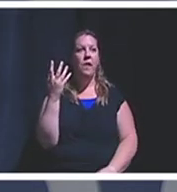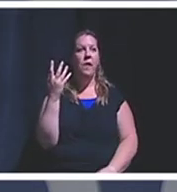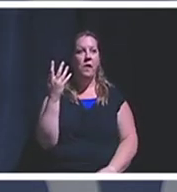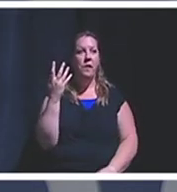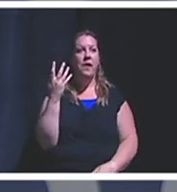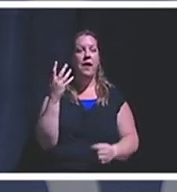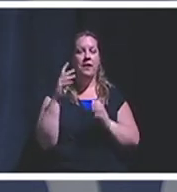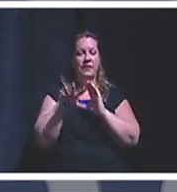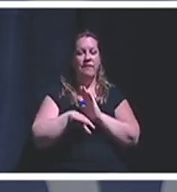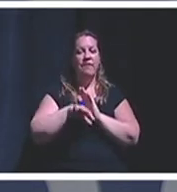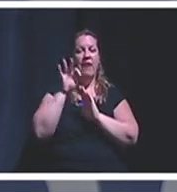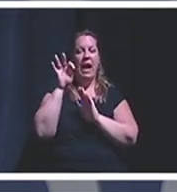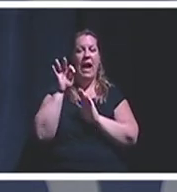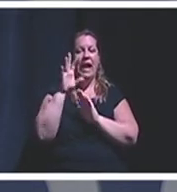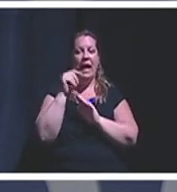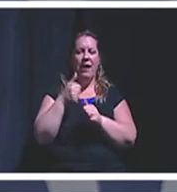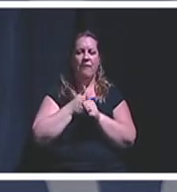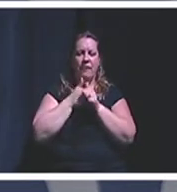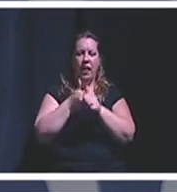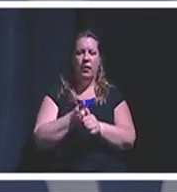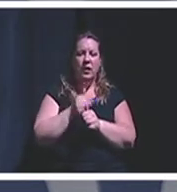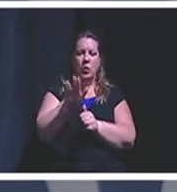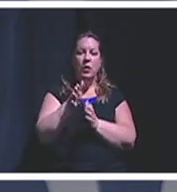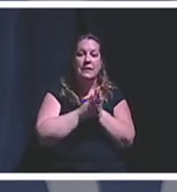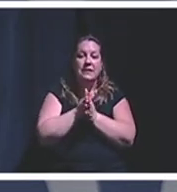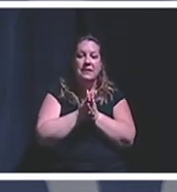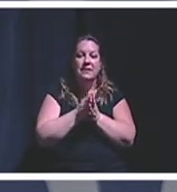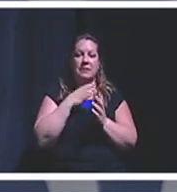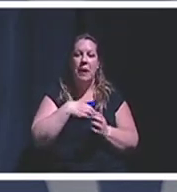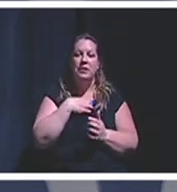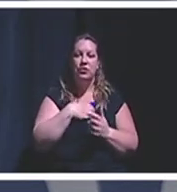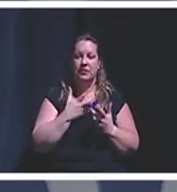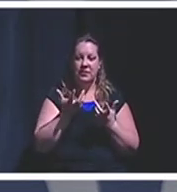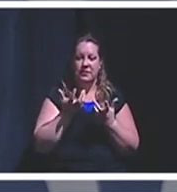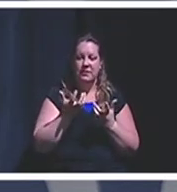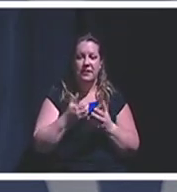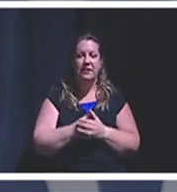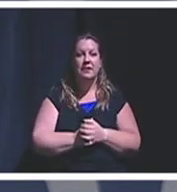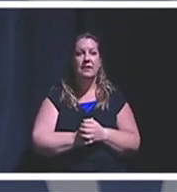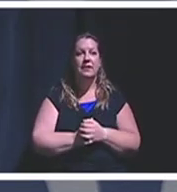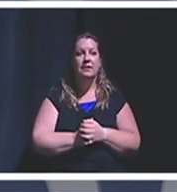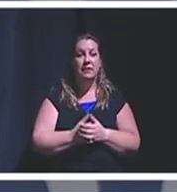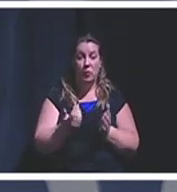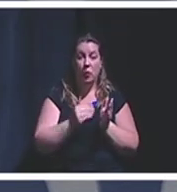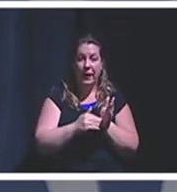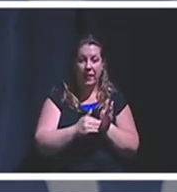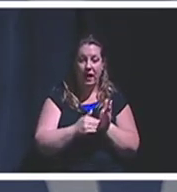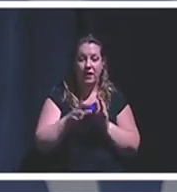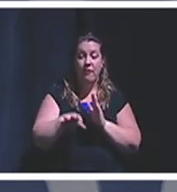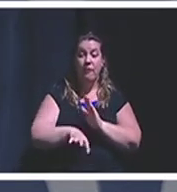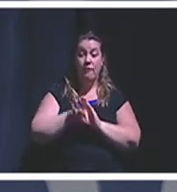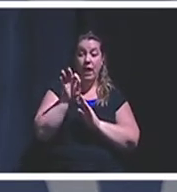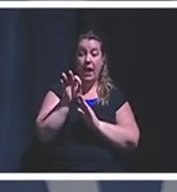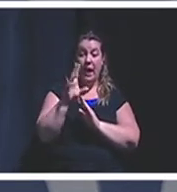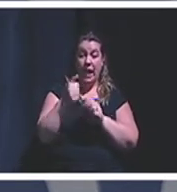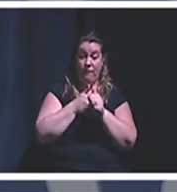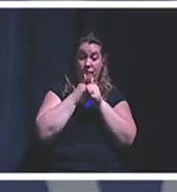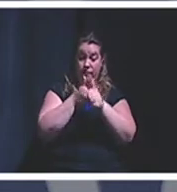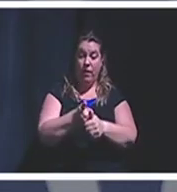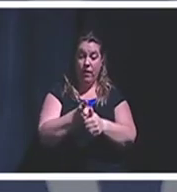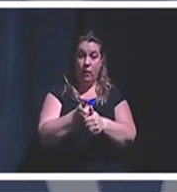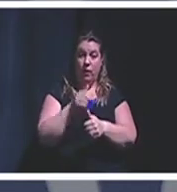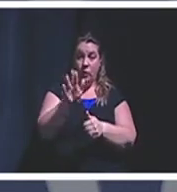Finding and following your passion. Let me repeat that. Finding and following your